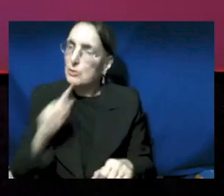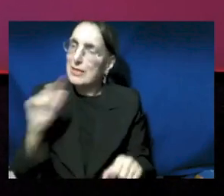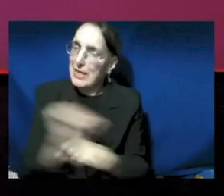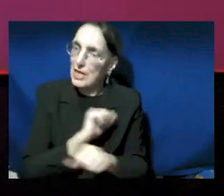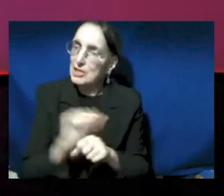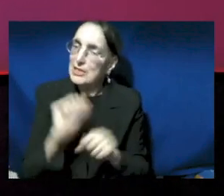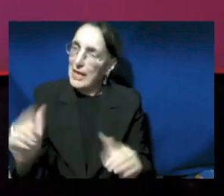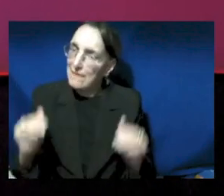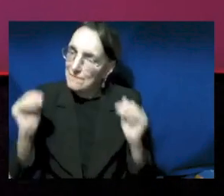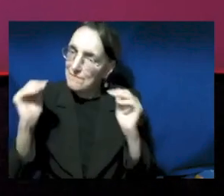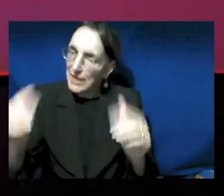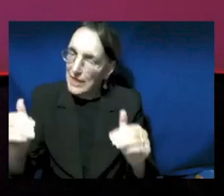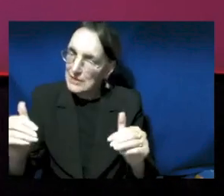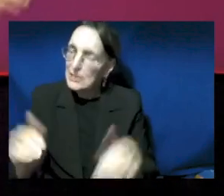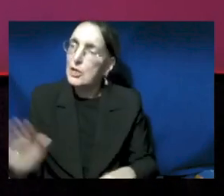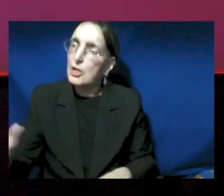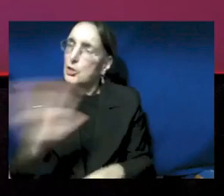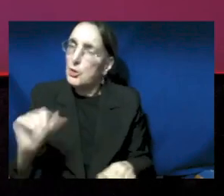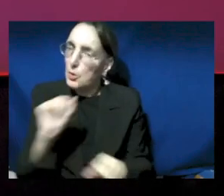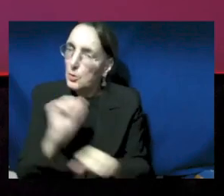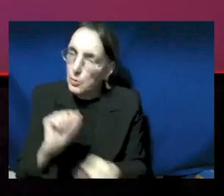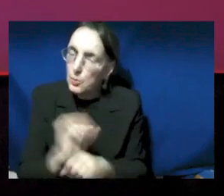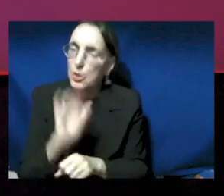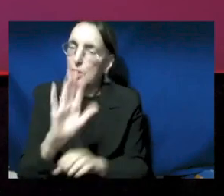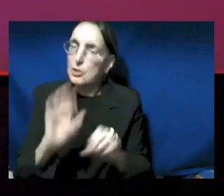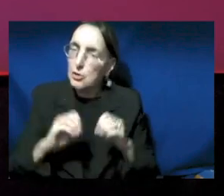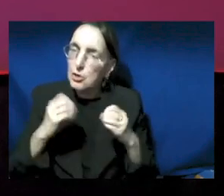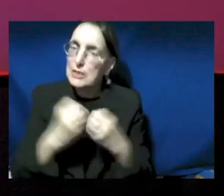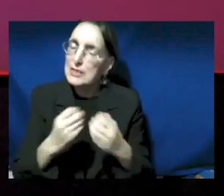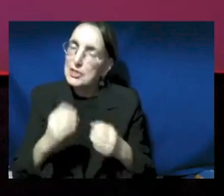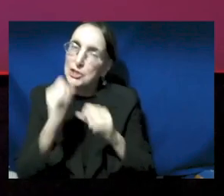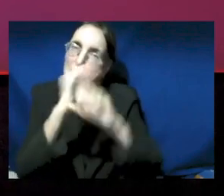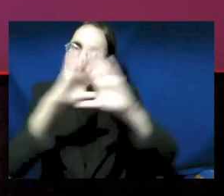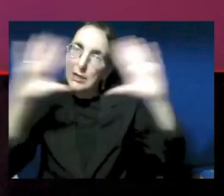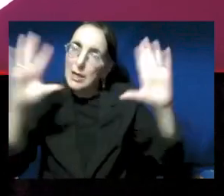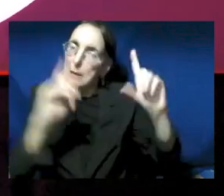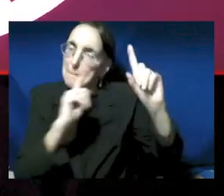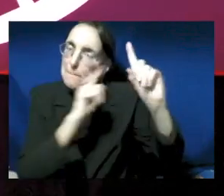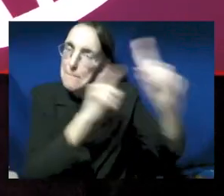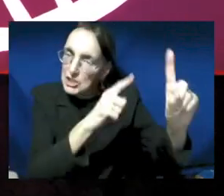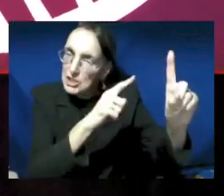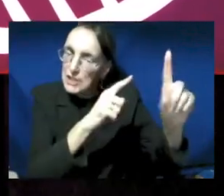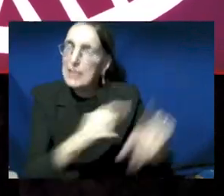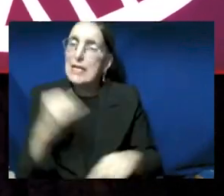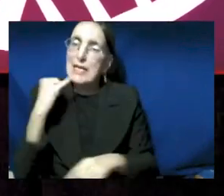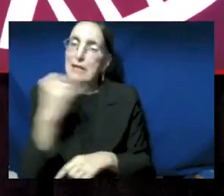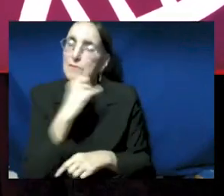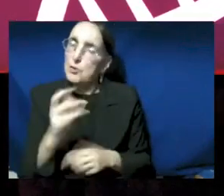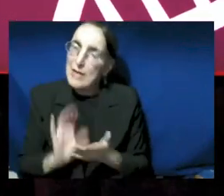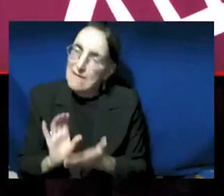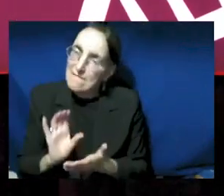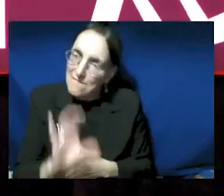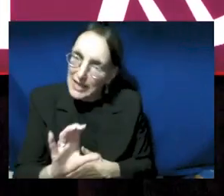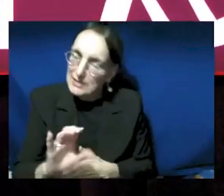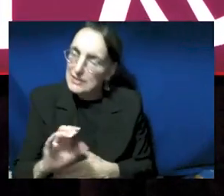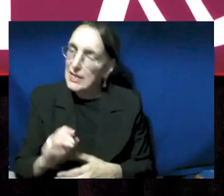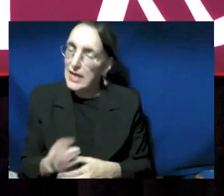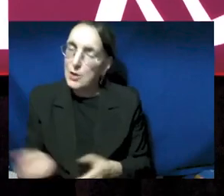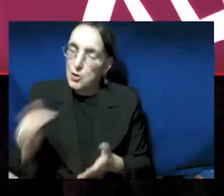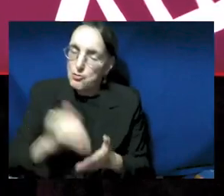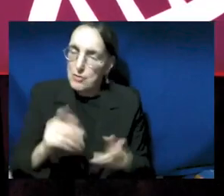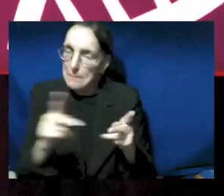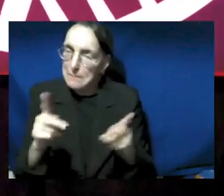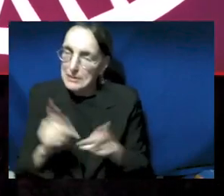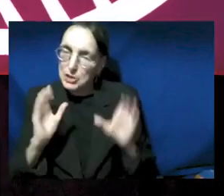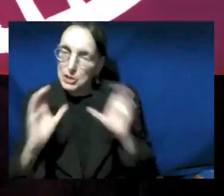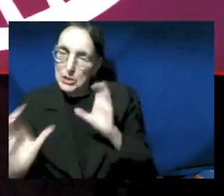advance your work and your organization's mission literally if you invest and reposition communications.